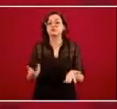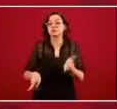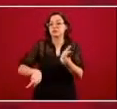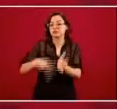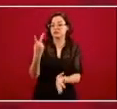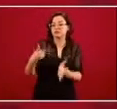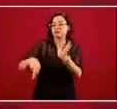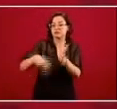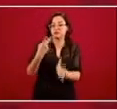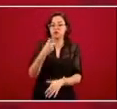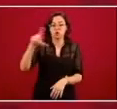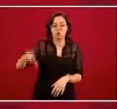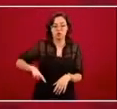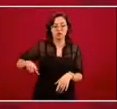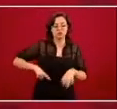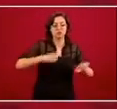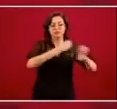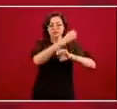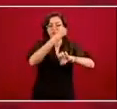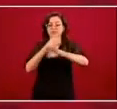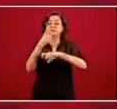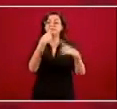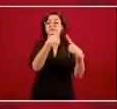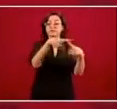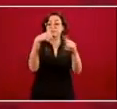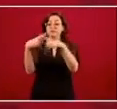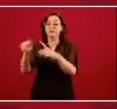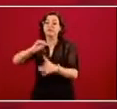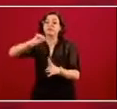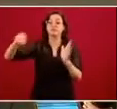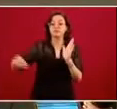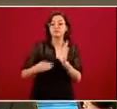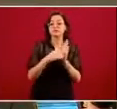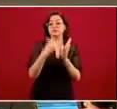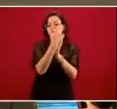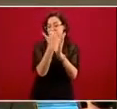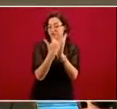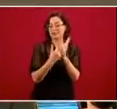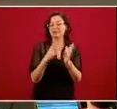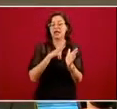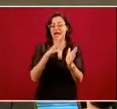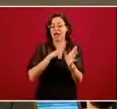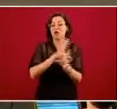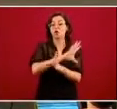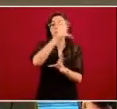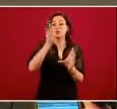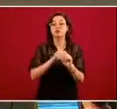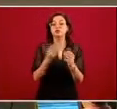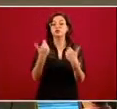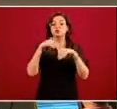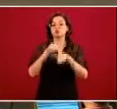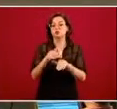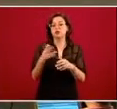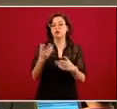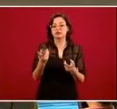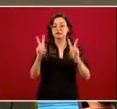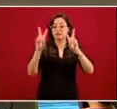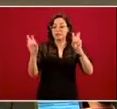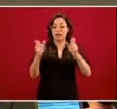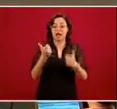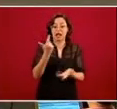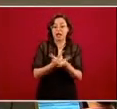week and that we've been working with when providing consultation for the state